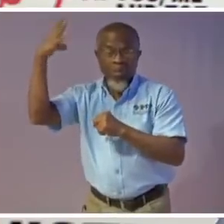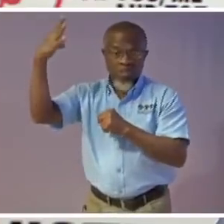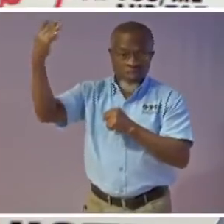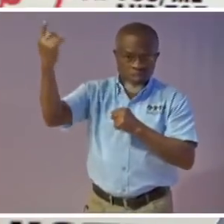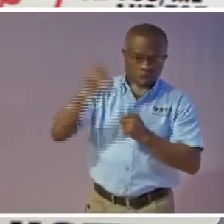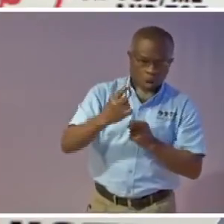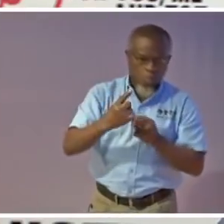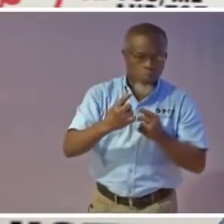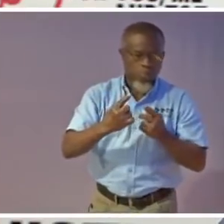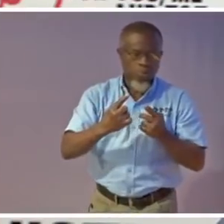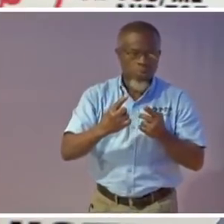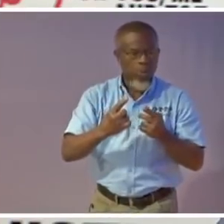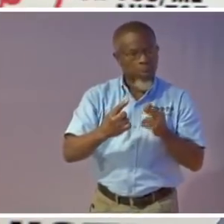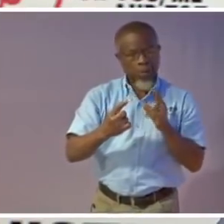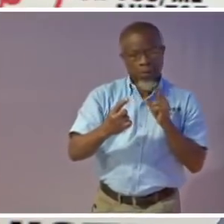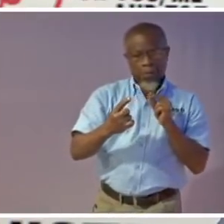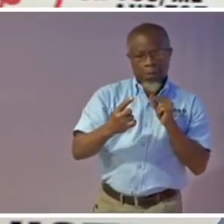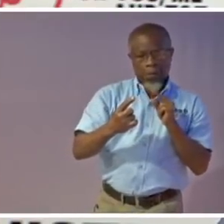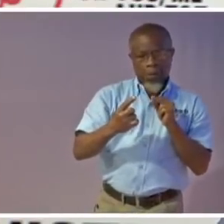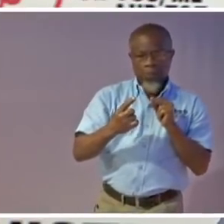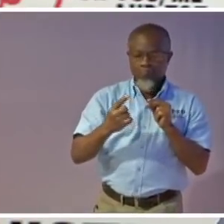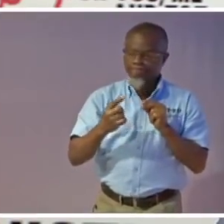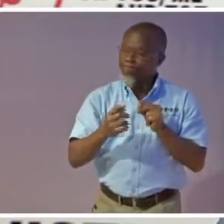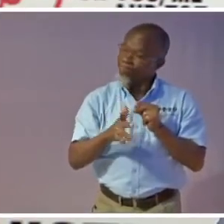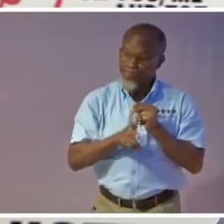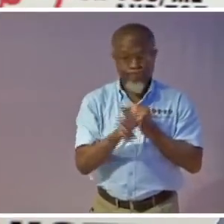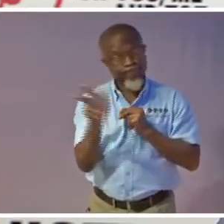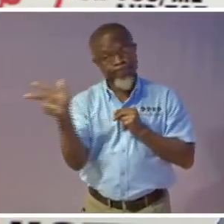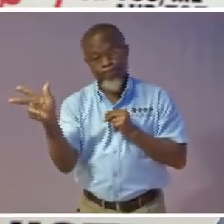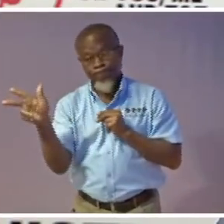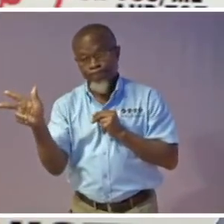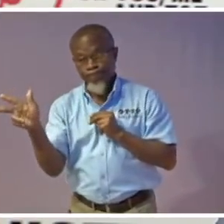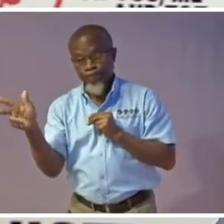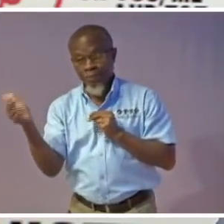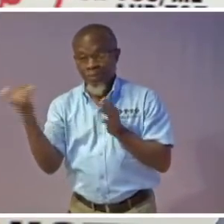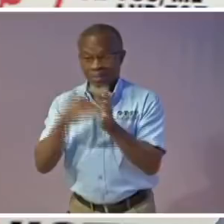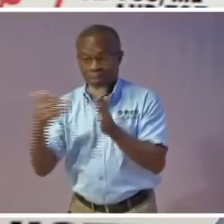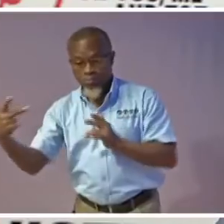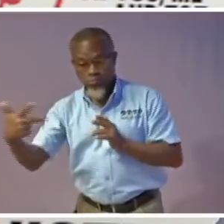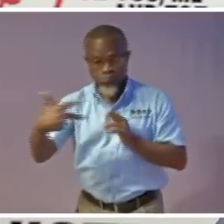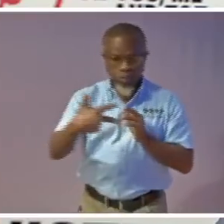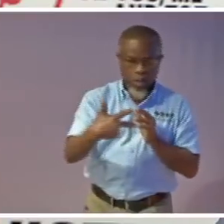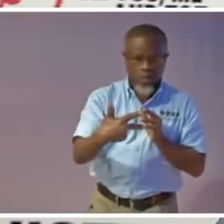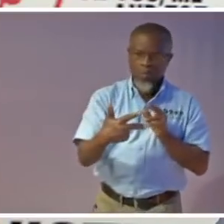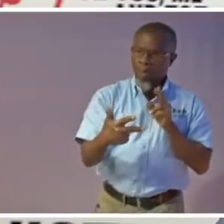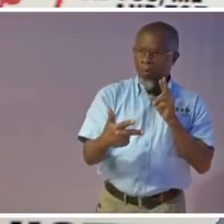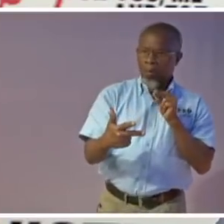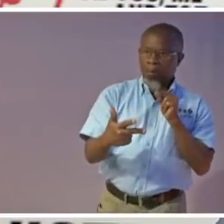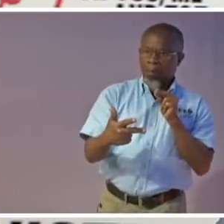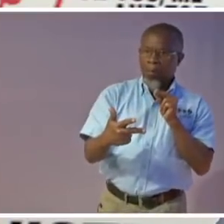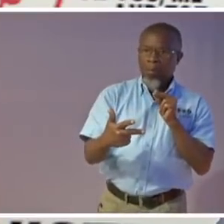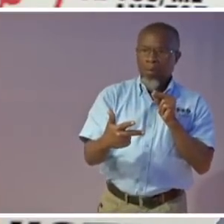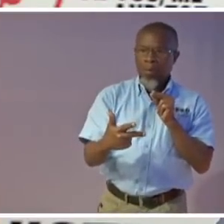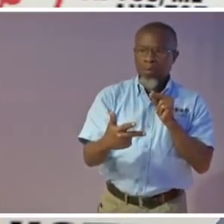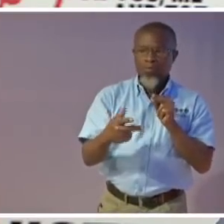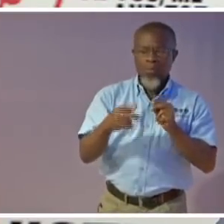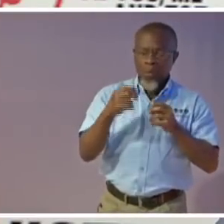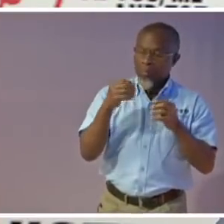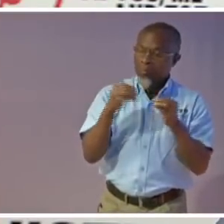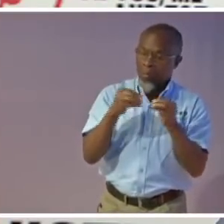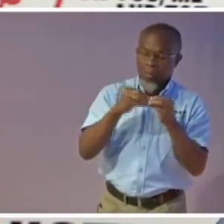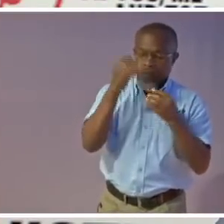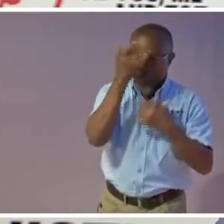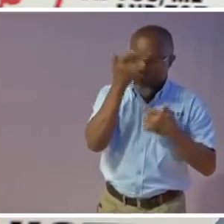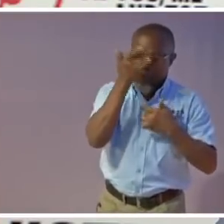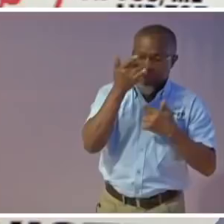your chances of having a good outcome are severely lessened. So prior, I really want to appreciate the